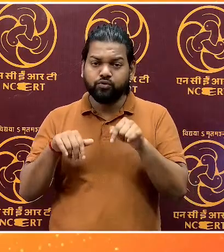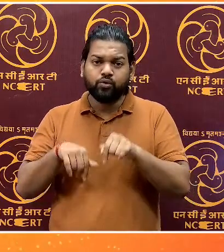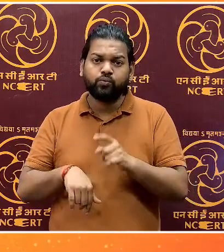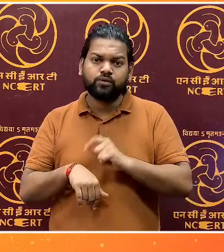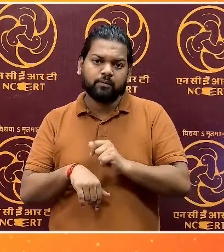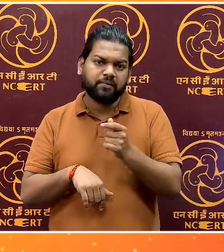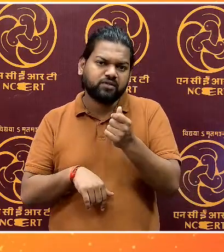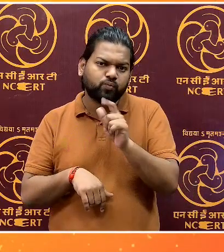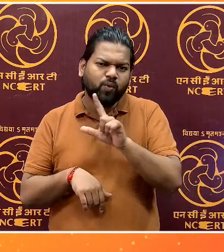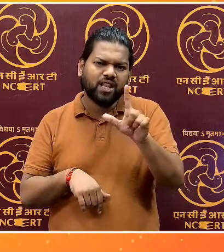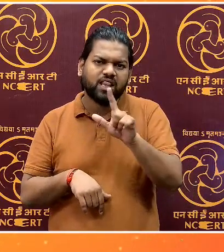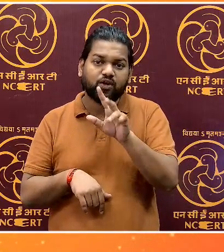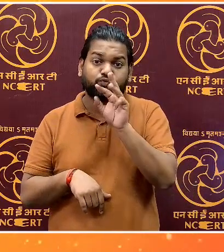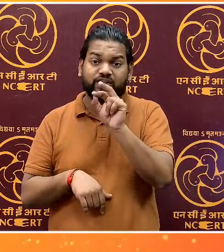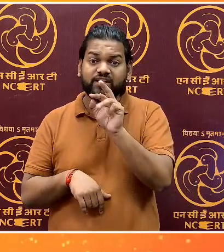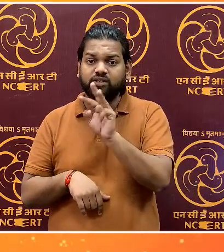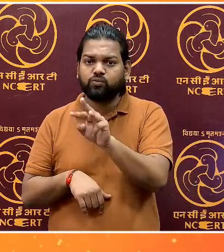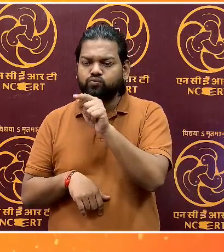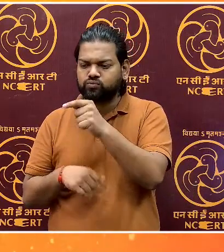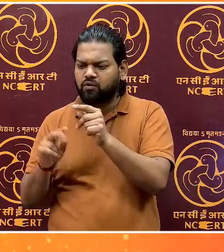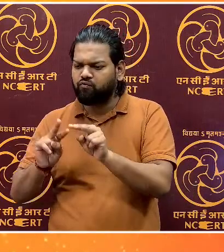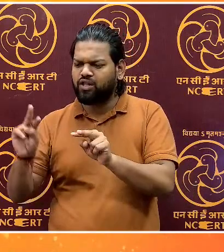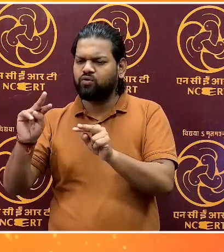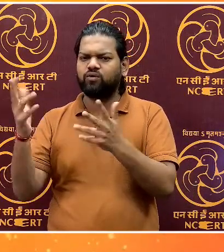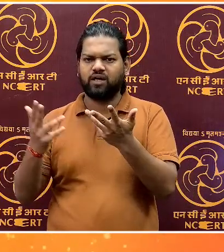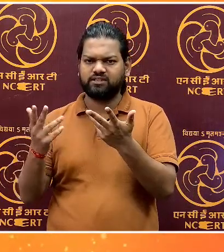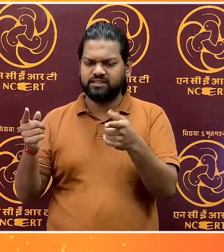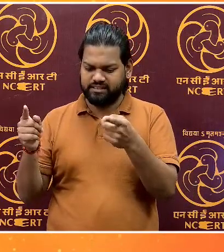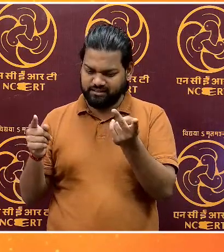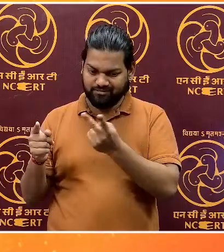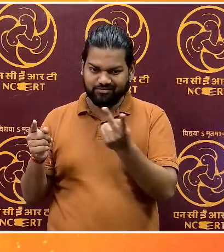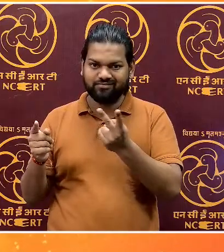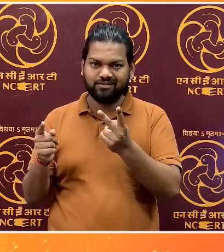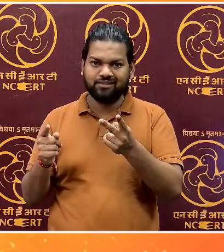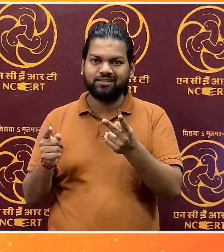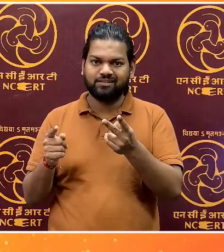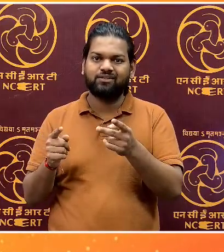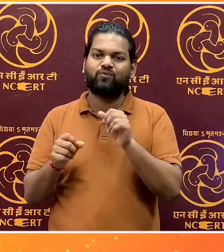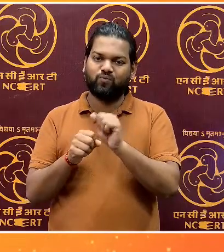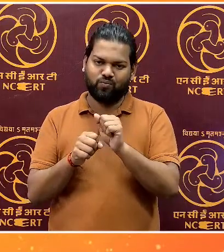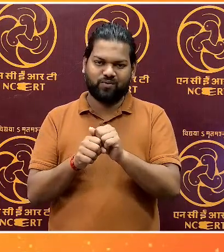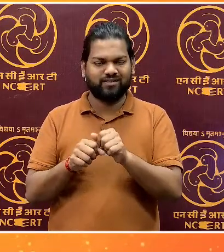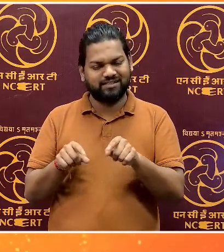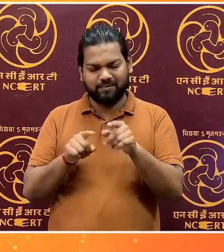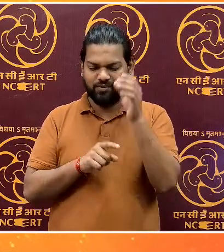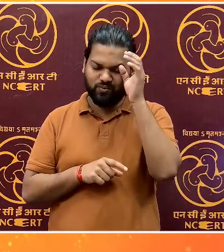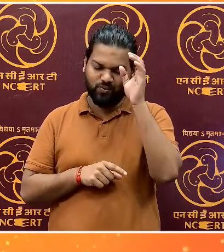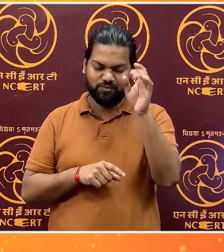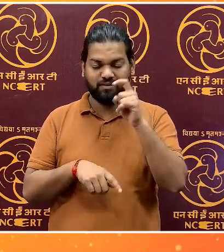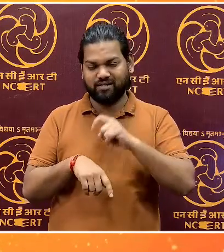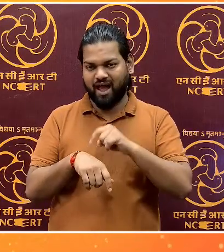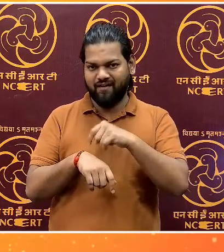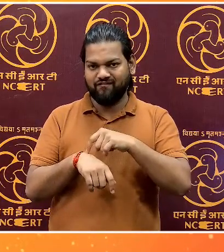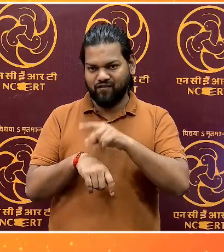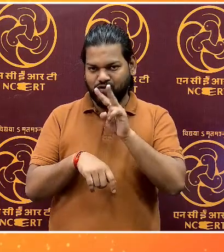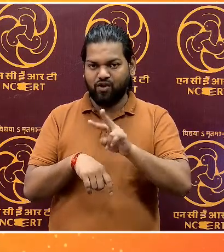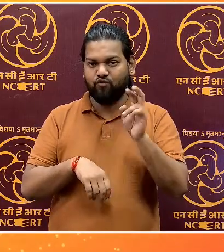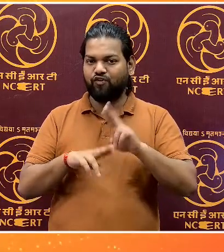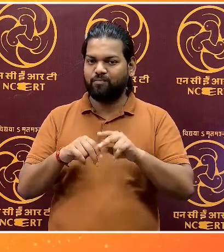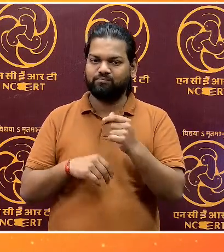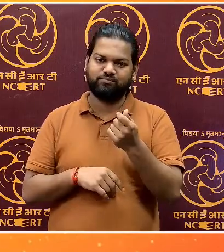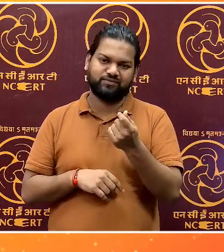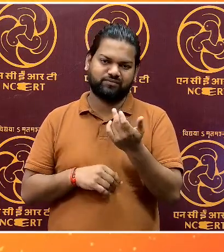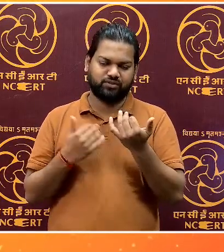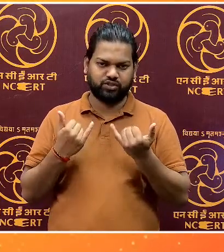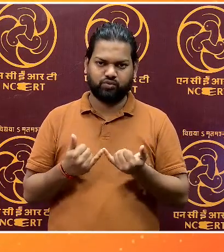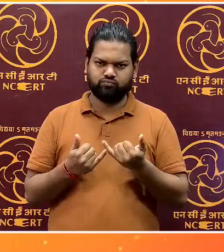value of 1 lakh 20,000. So in this way, the present and future money works in the concept of time value of money.